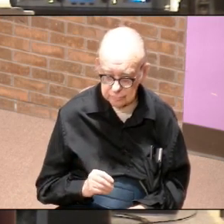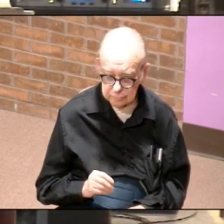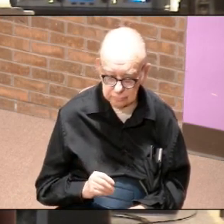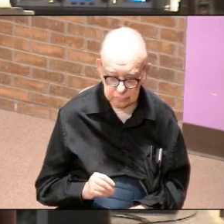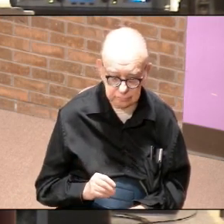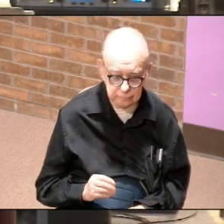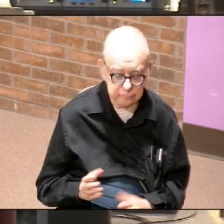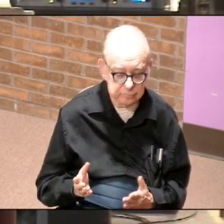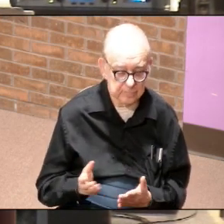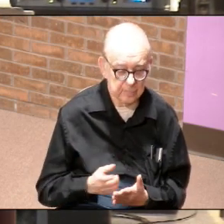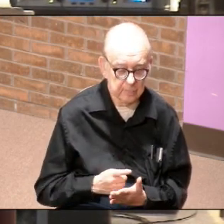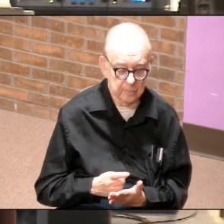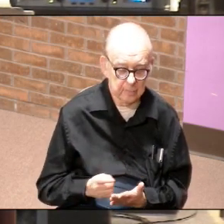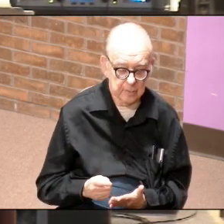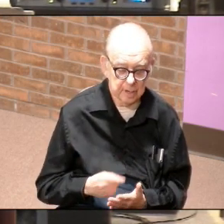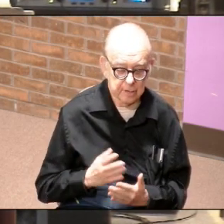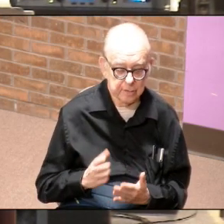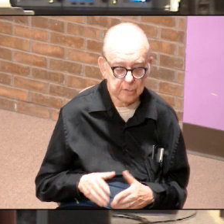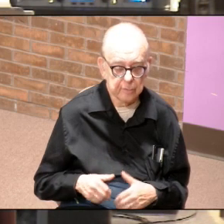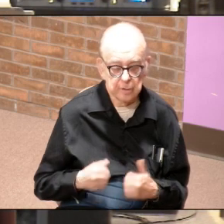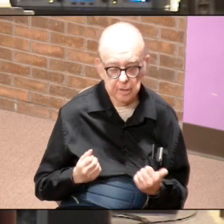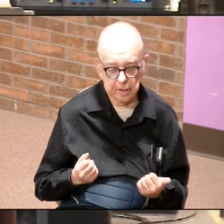They deserved to live.